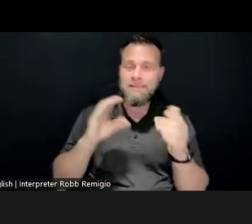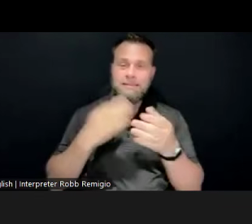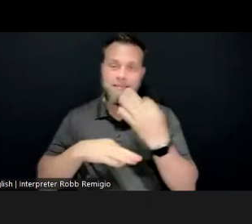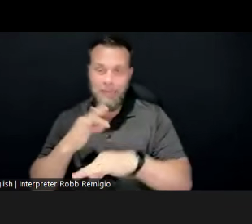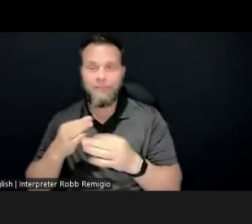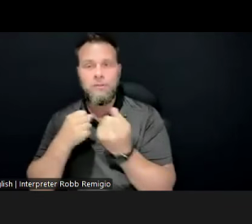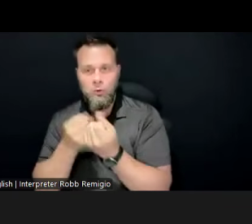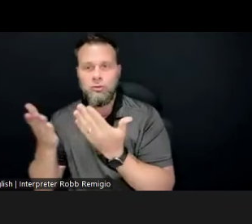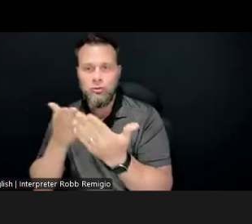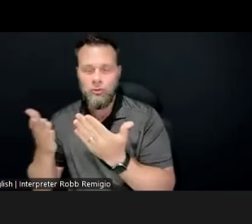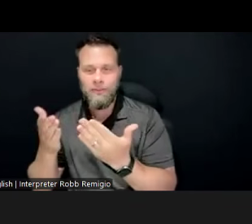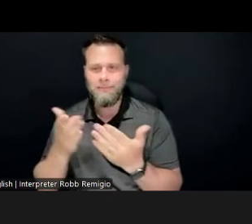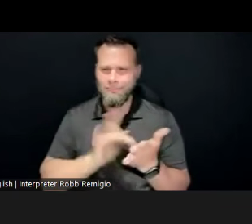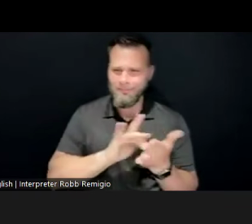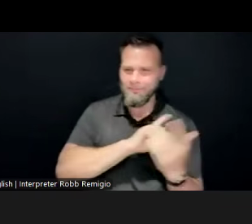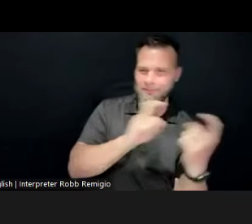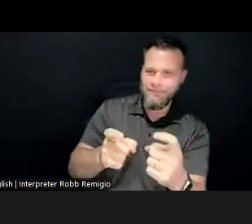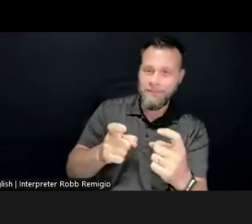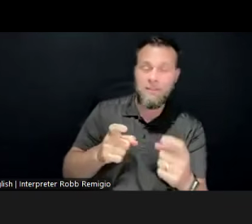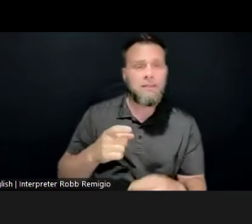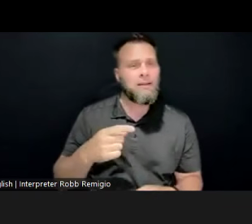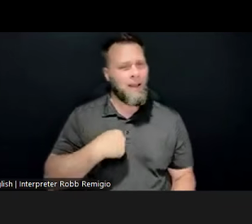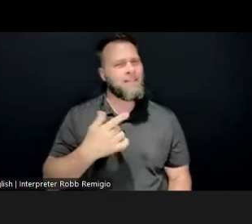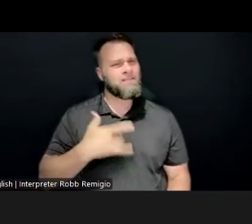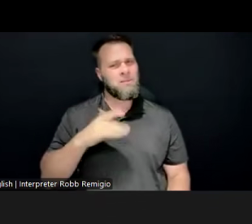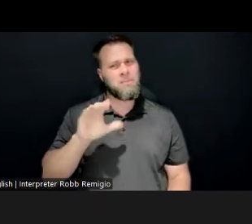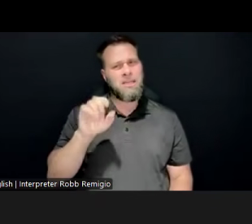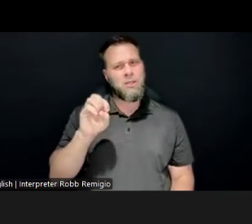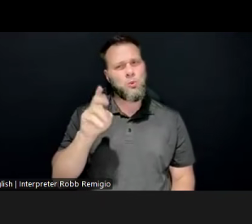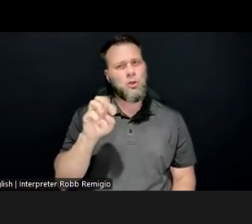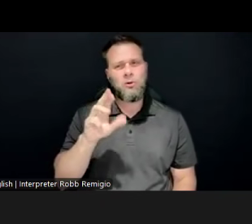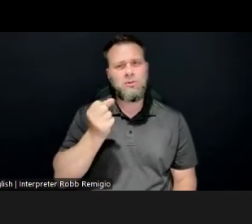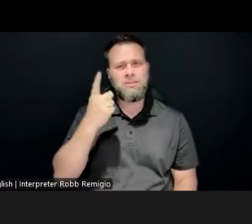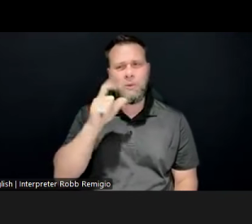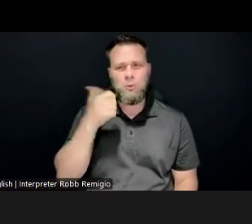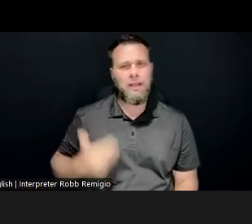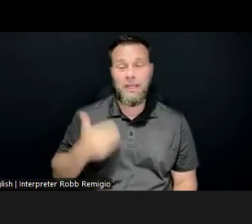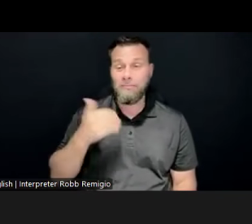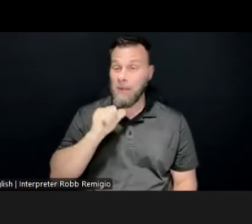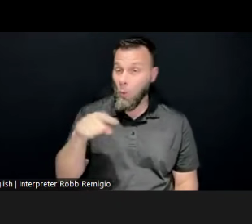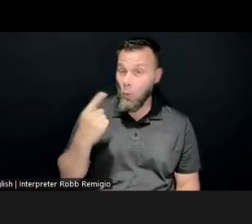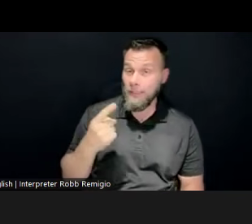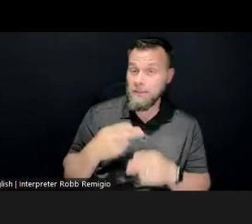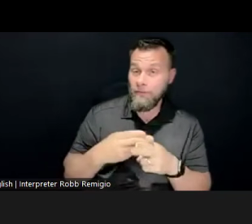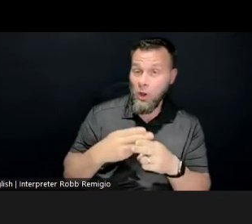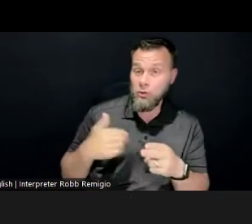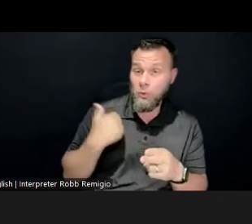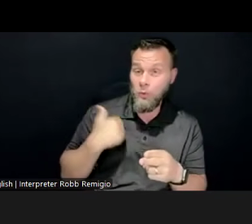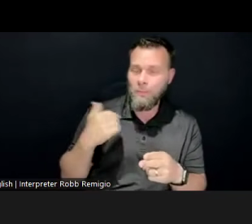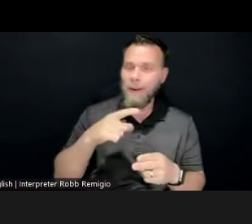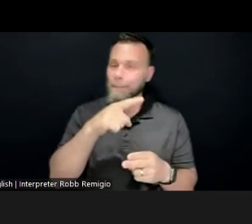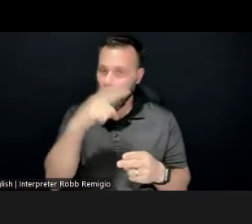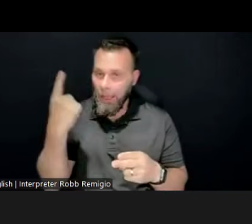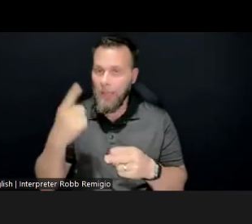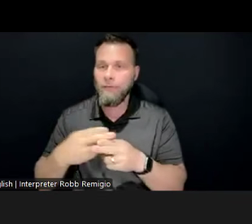like my caseworker definitely just didn't understand me as a whole, not only just as a foster youth, but also as a Black foster